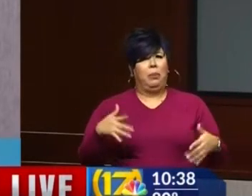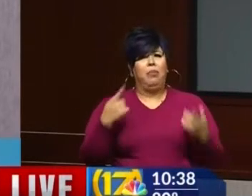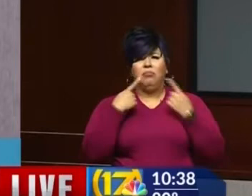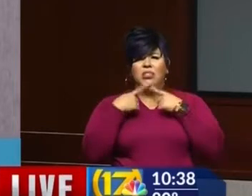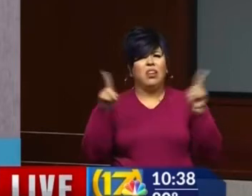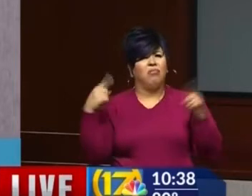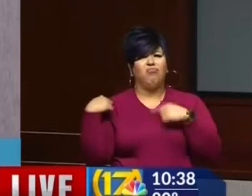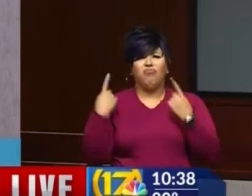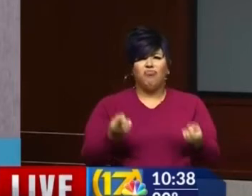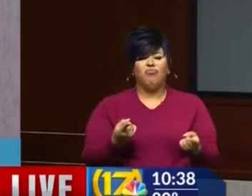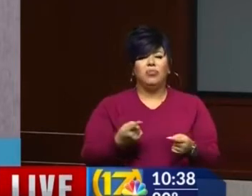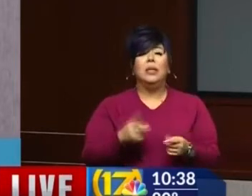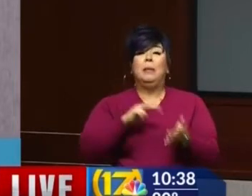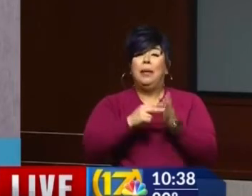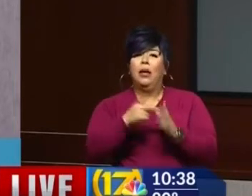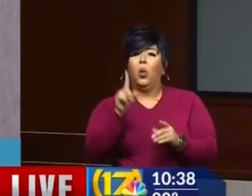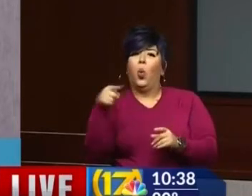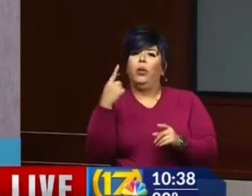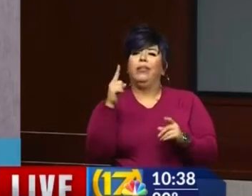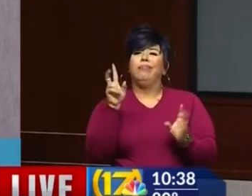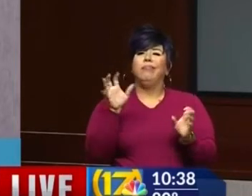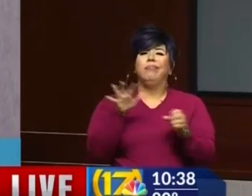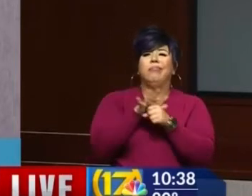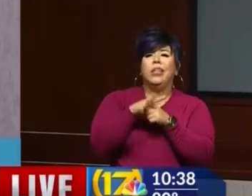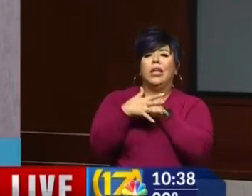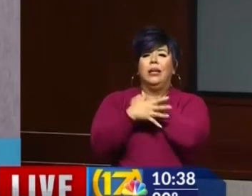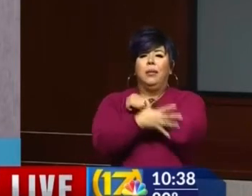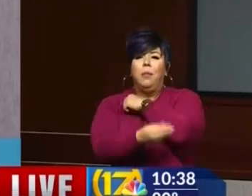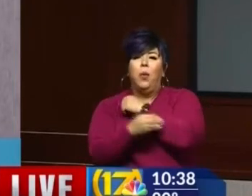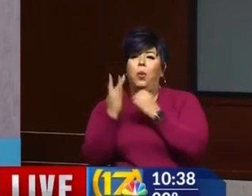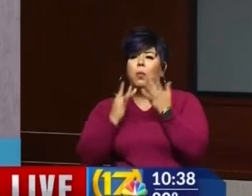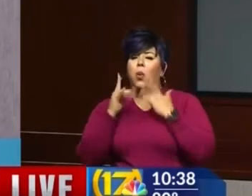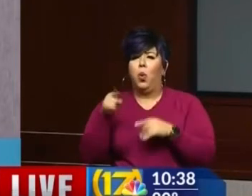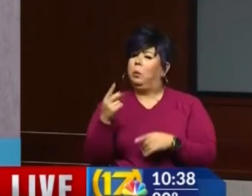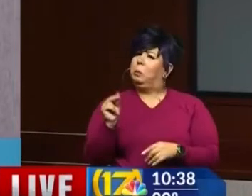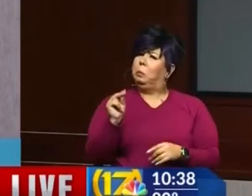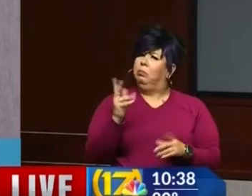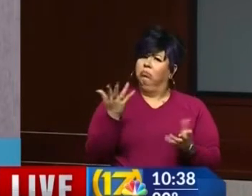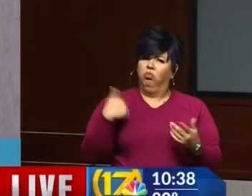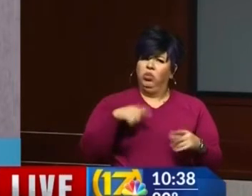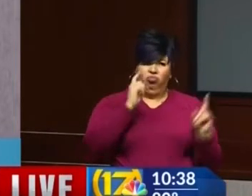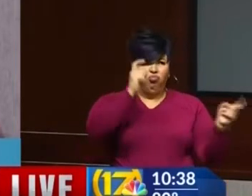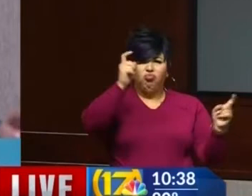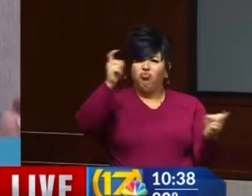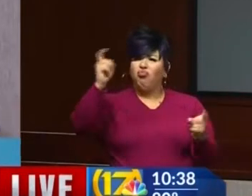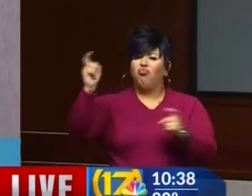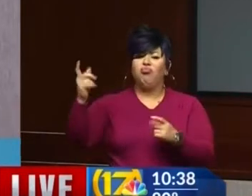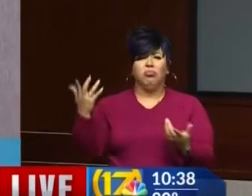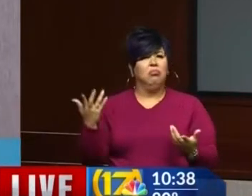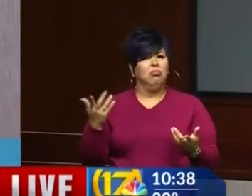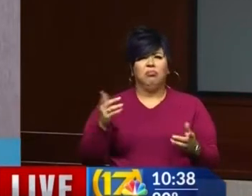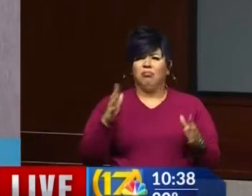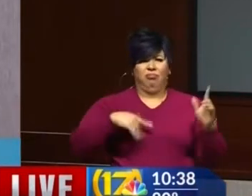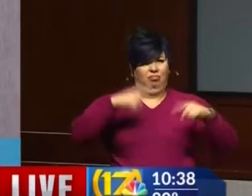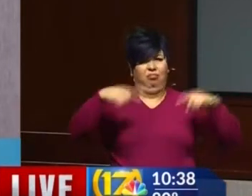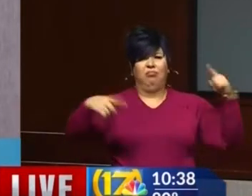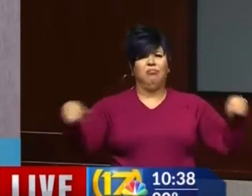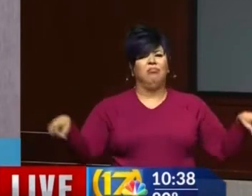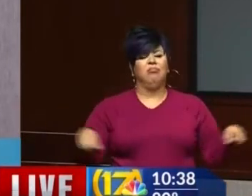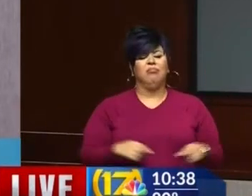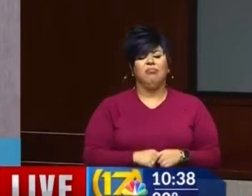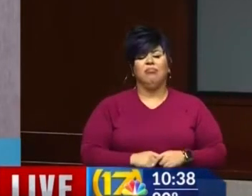to disadvantaged individuals and communities, you know, in the form of masks, gloves, et cetera, but we are